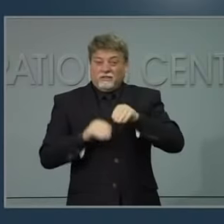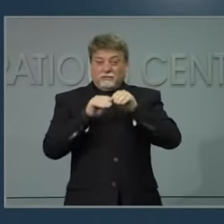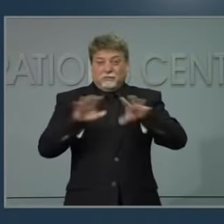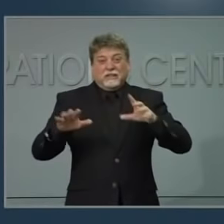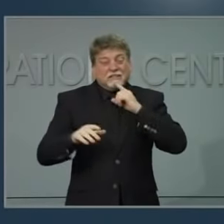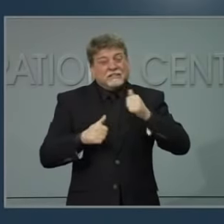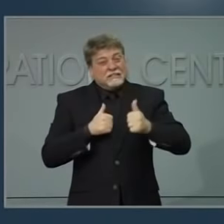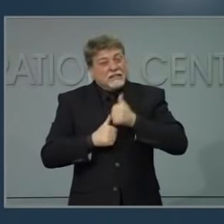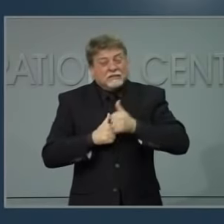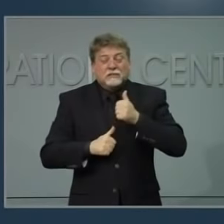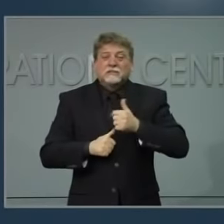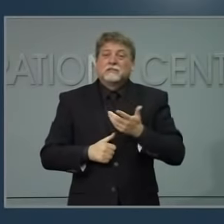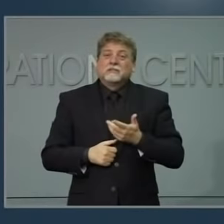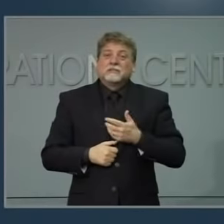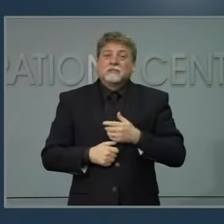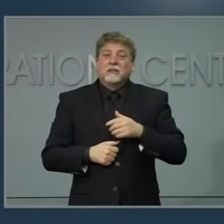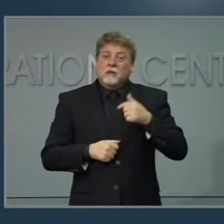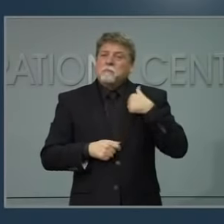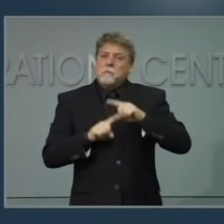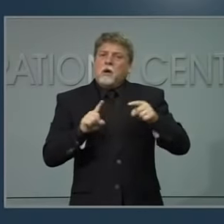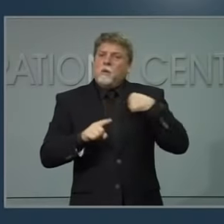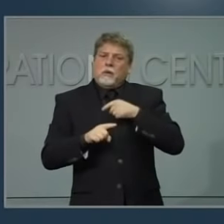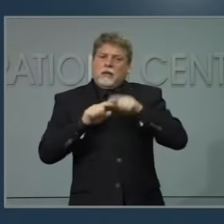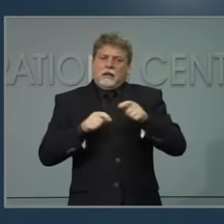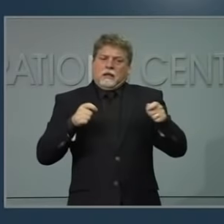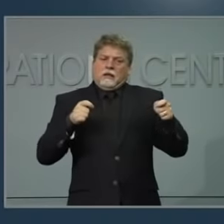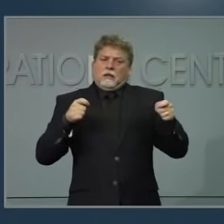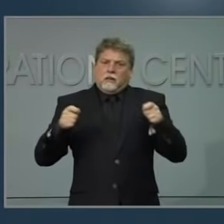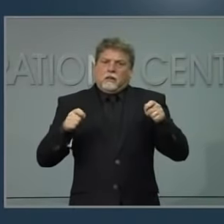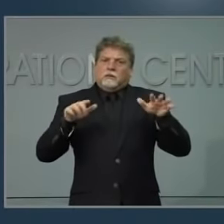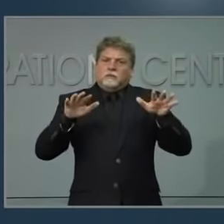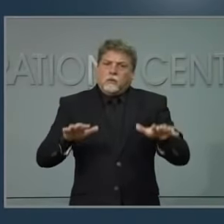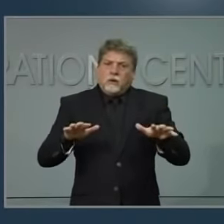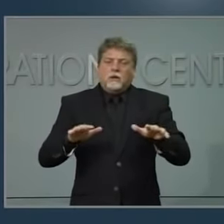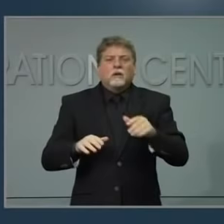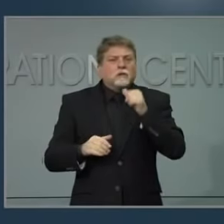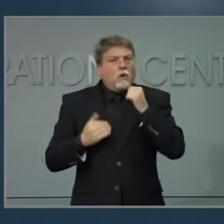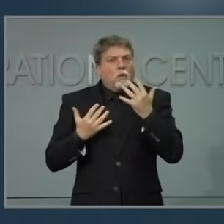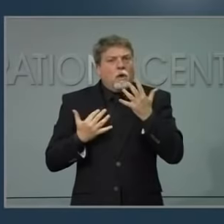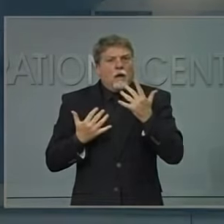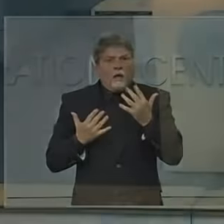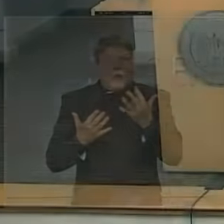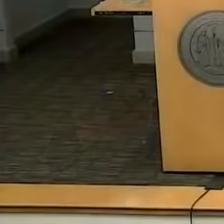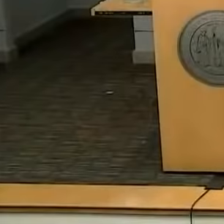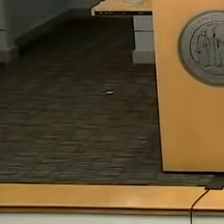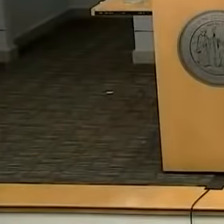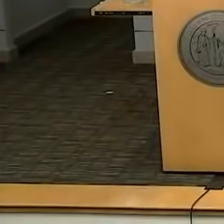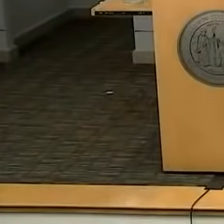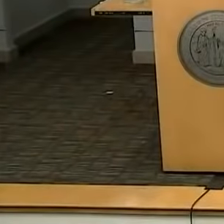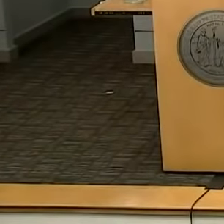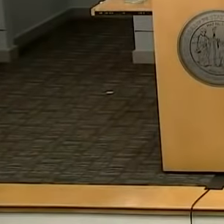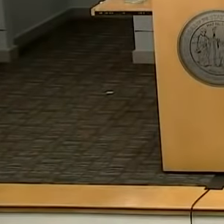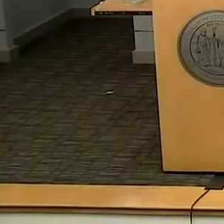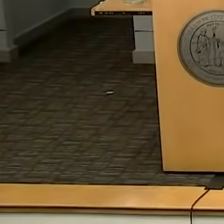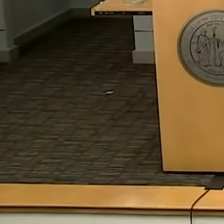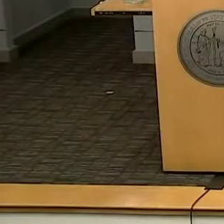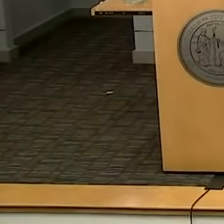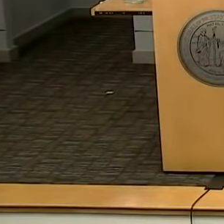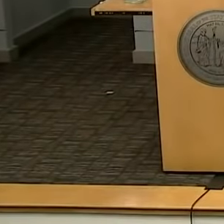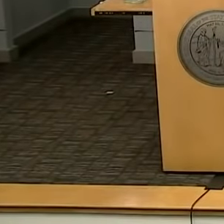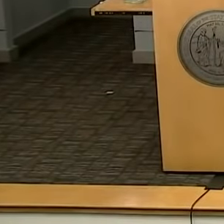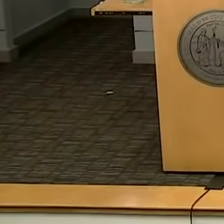not wait until it is you or your loved one who is sick with COVID to wear a mask. Wait 6 feet apart and wash your hands